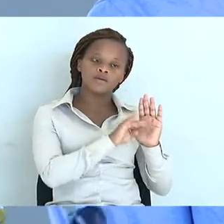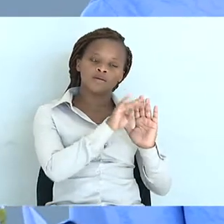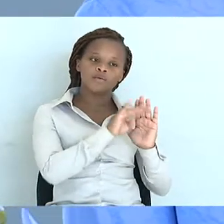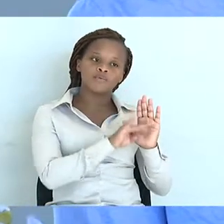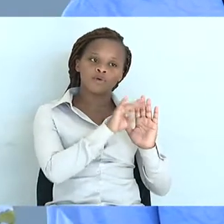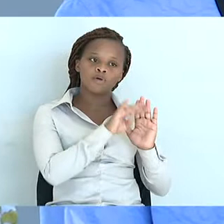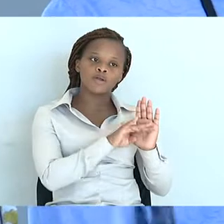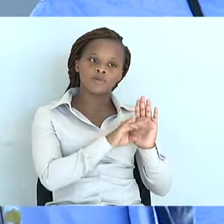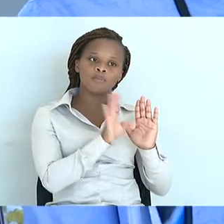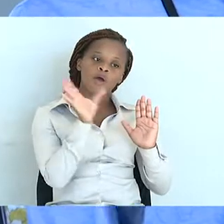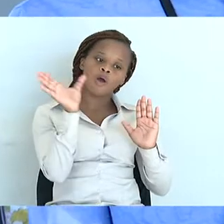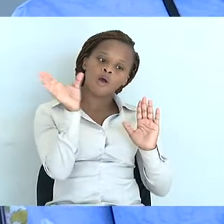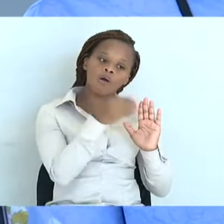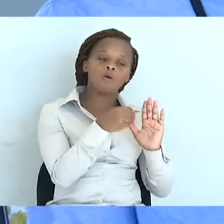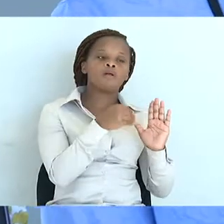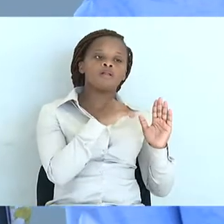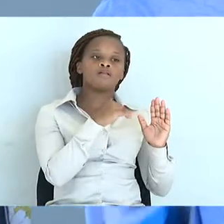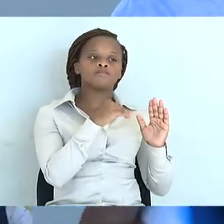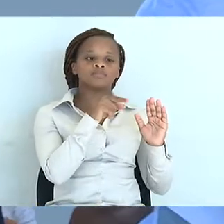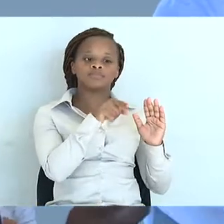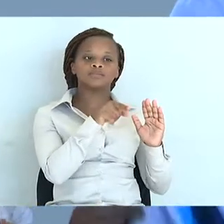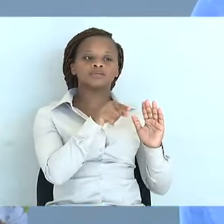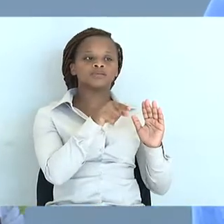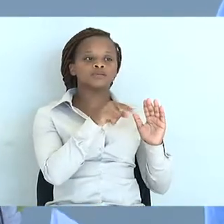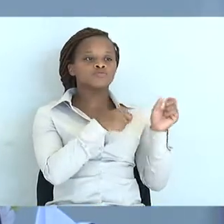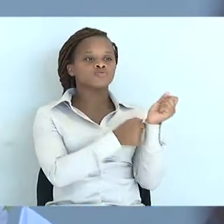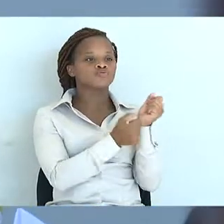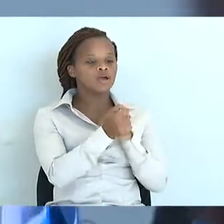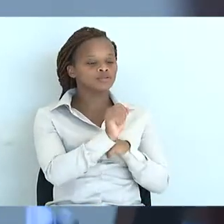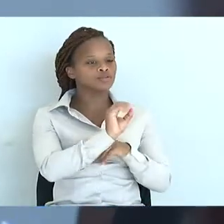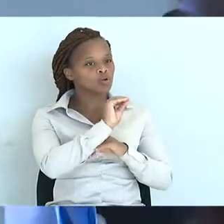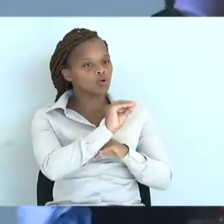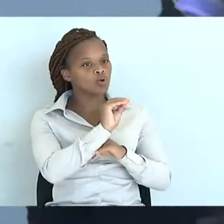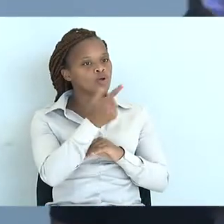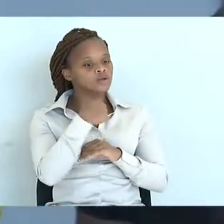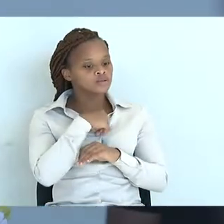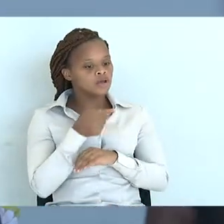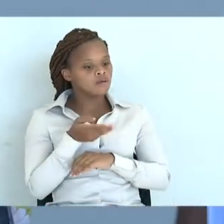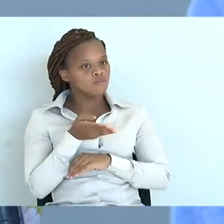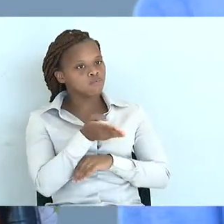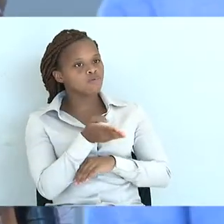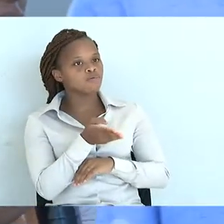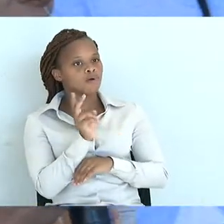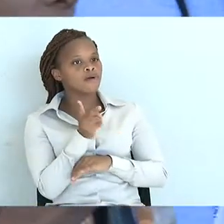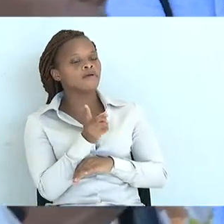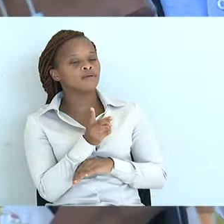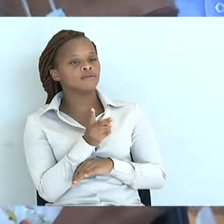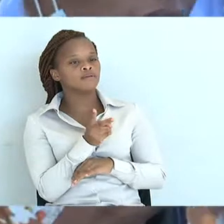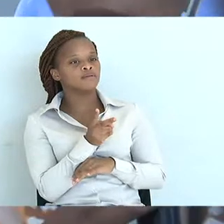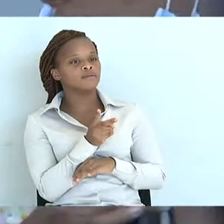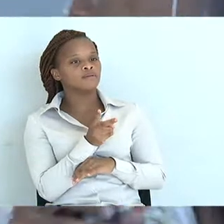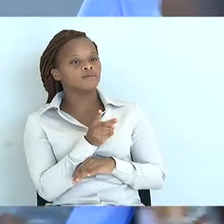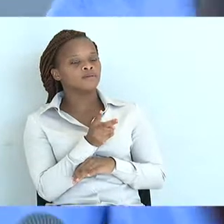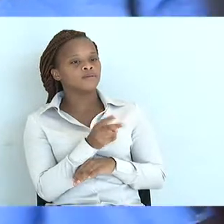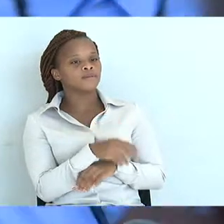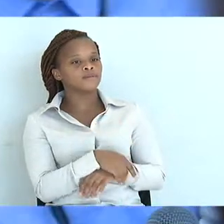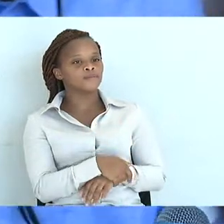the infrastructure that is going to be implemented, we are there again at the end?